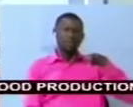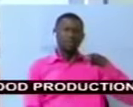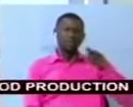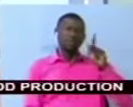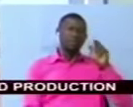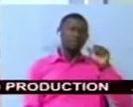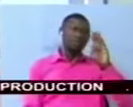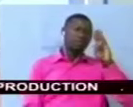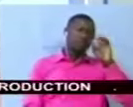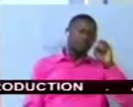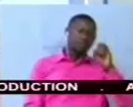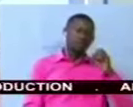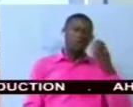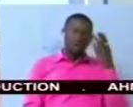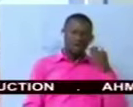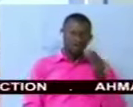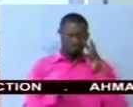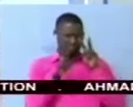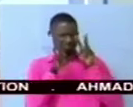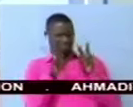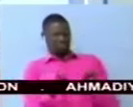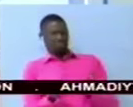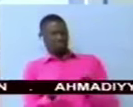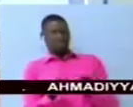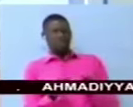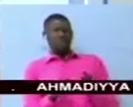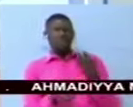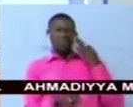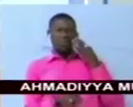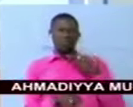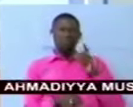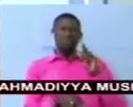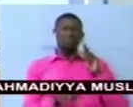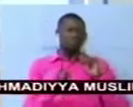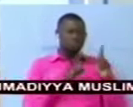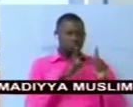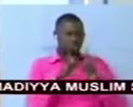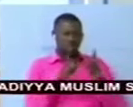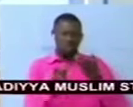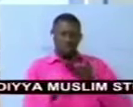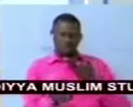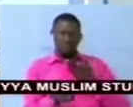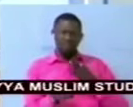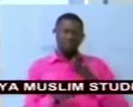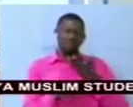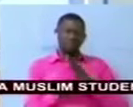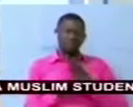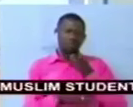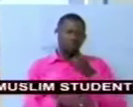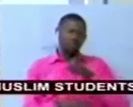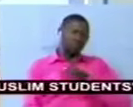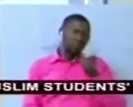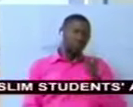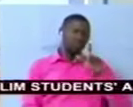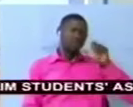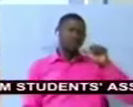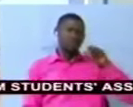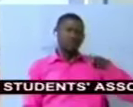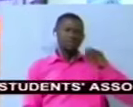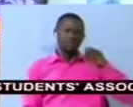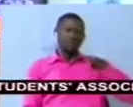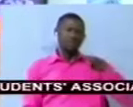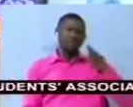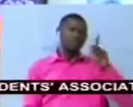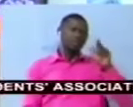wax mbiri Lanka naka nga ko gisee bam accès ak yeen fa sañu waxtaan mom ngeen doon séxa wa Lanka bim